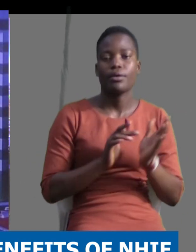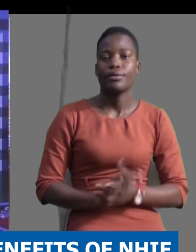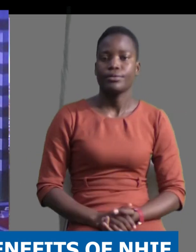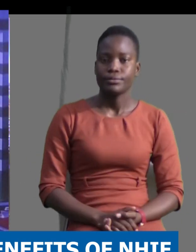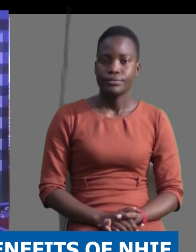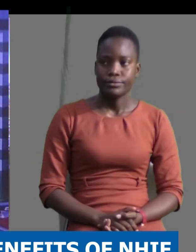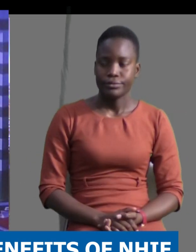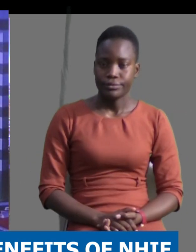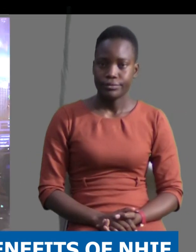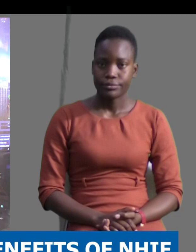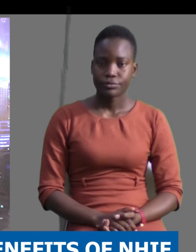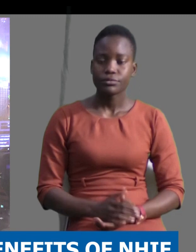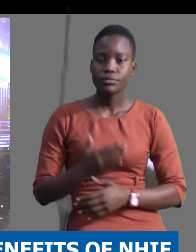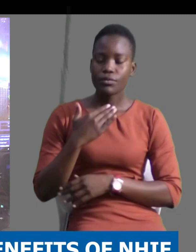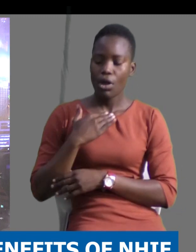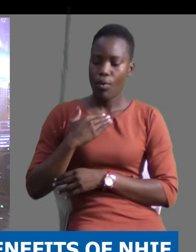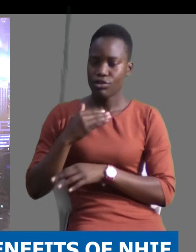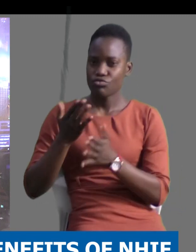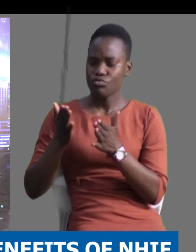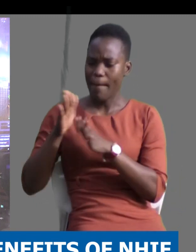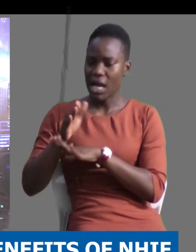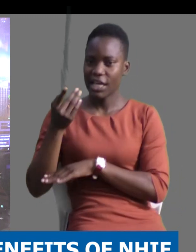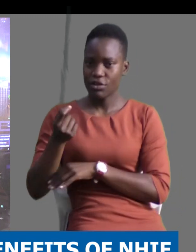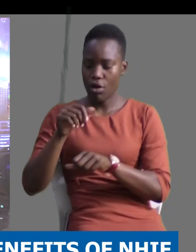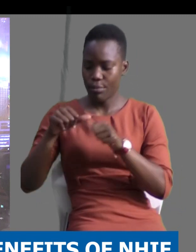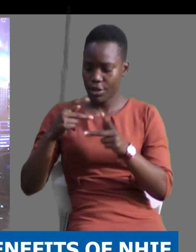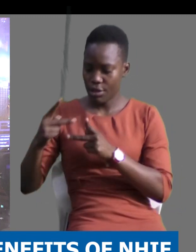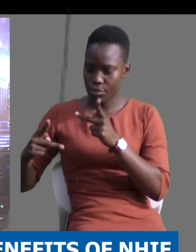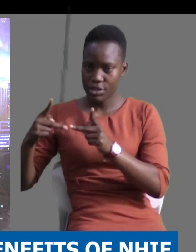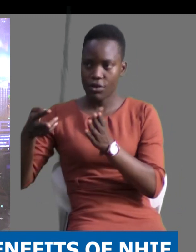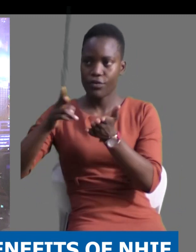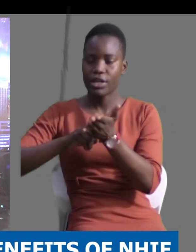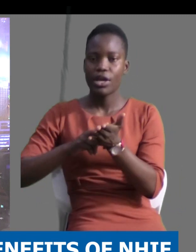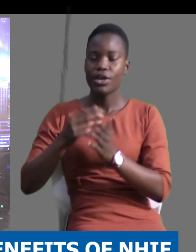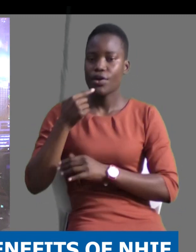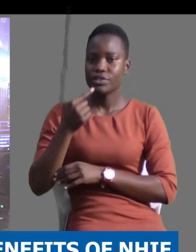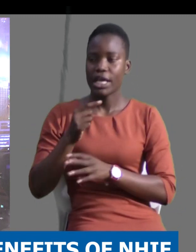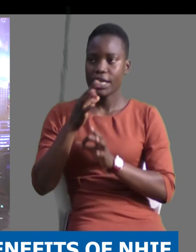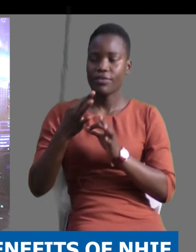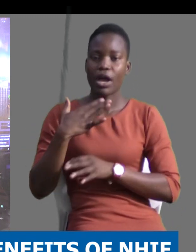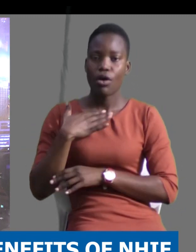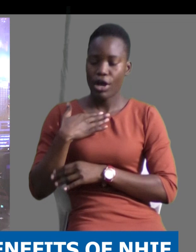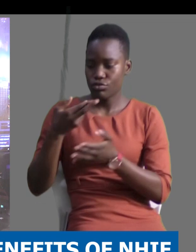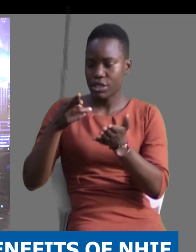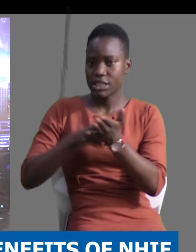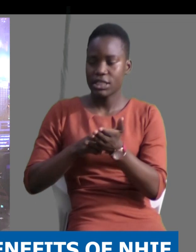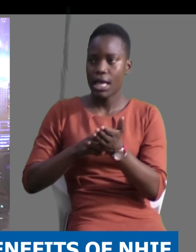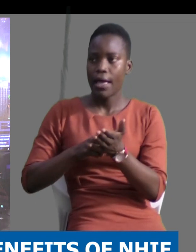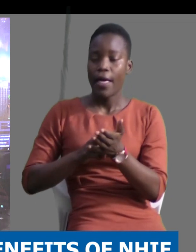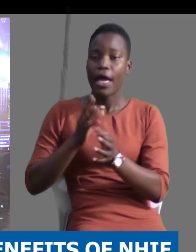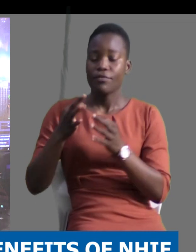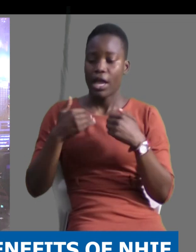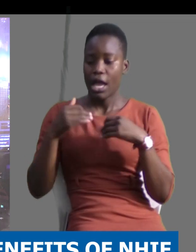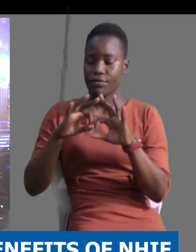been digitized. All right. I would like to take you back on the process of registration. You've mentioned if I want to